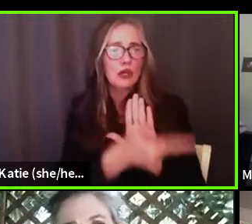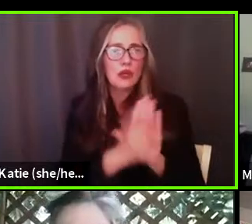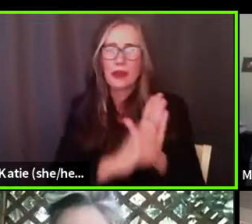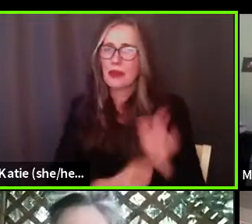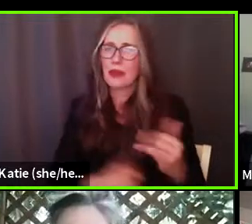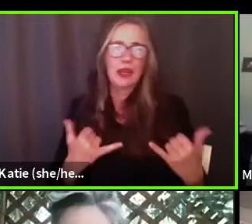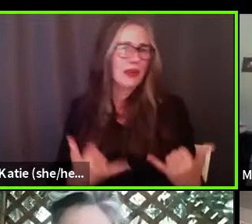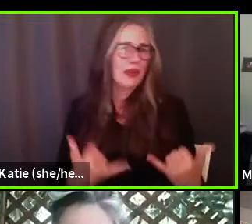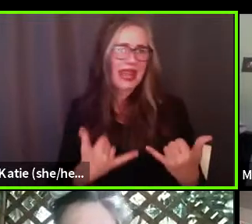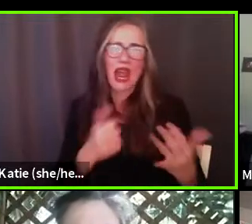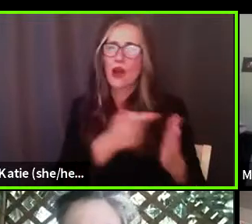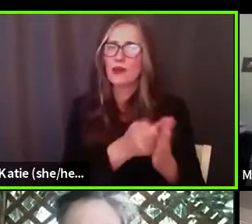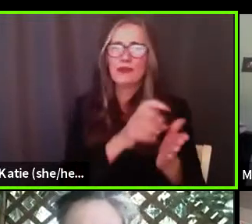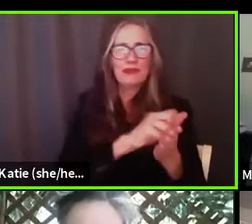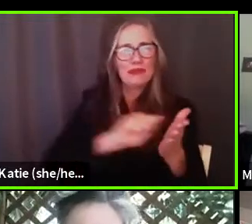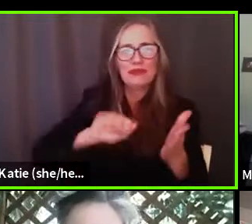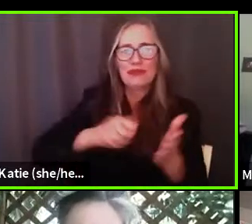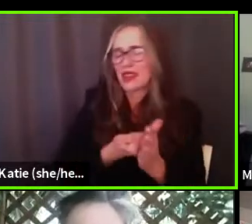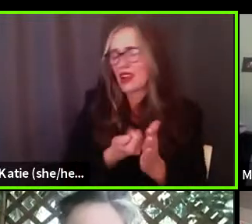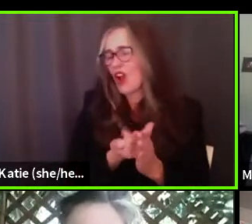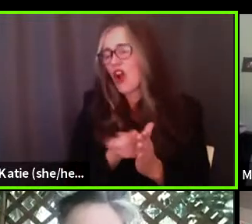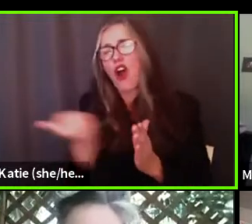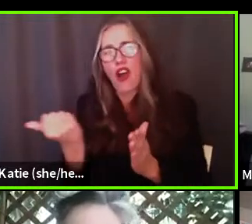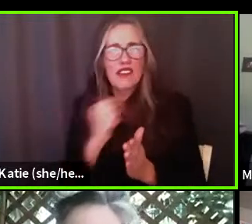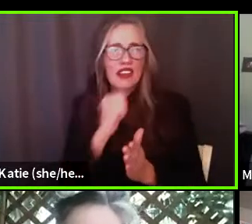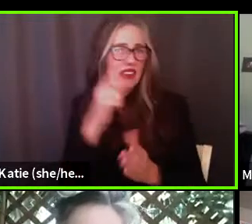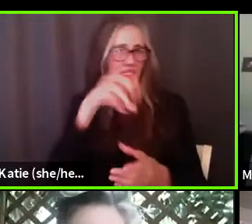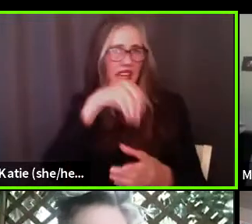part of the bill i appreciate the question